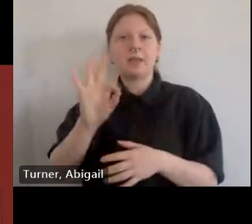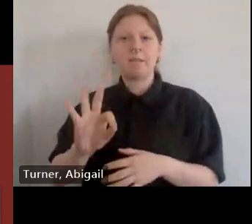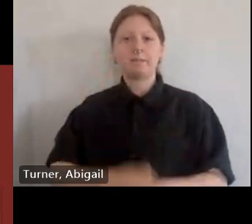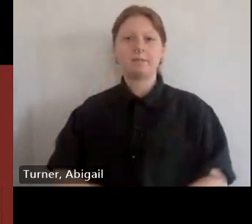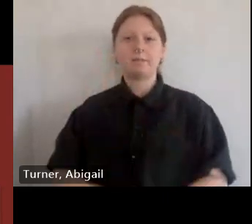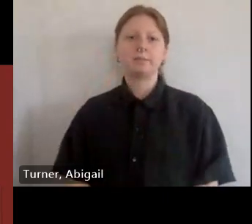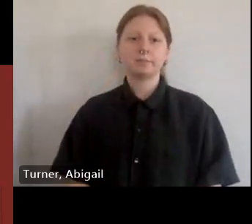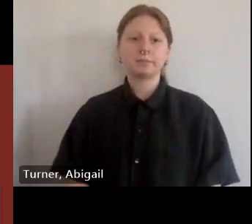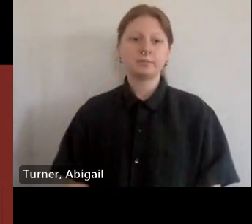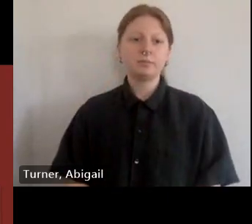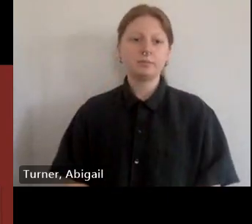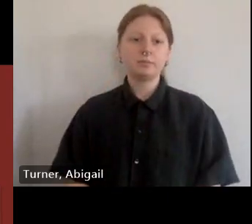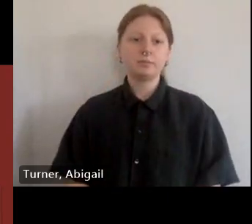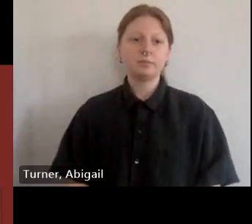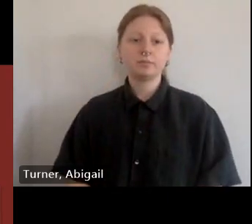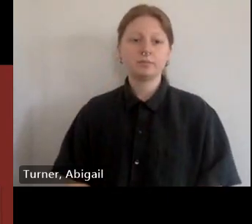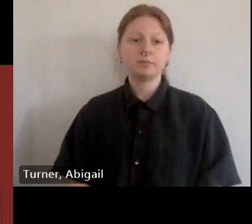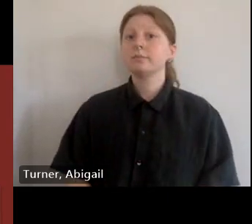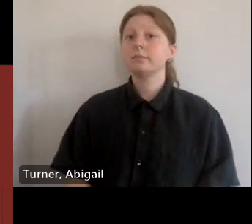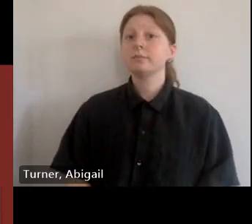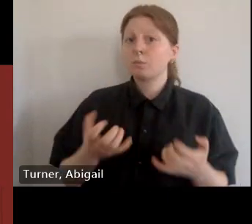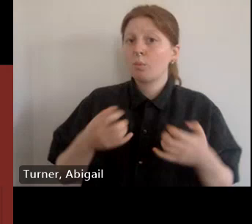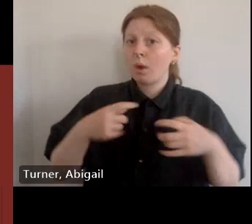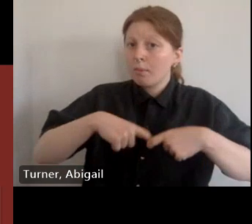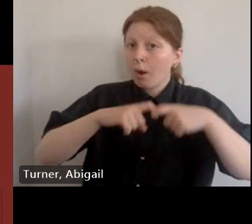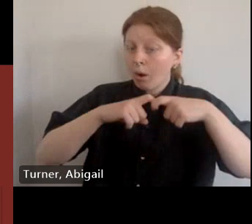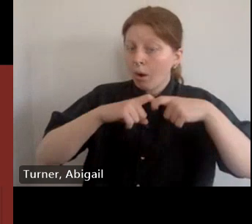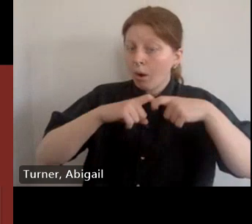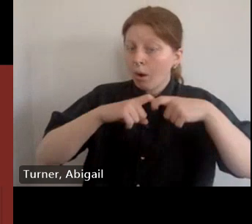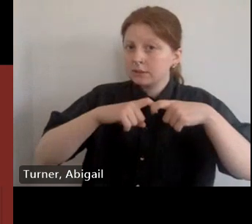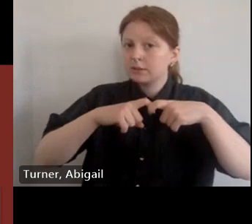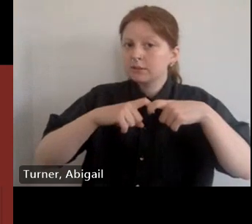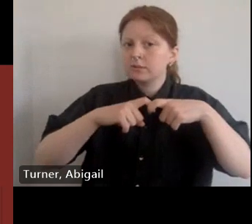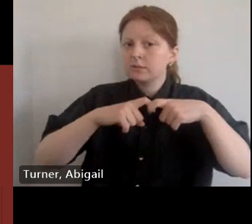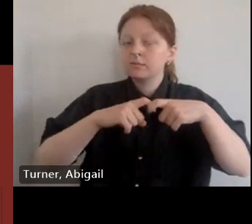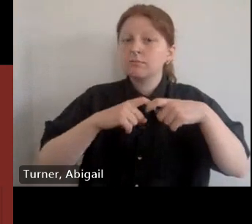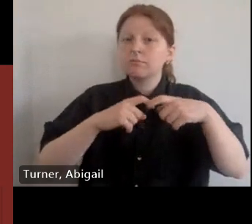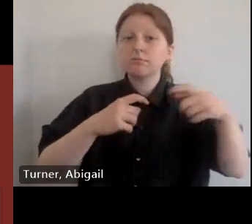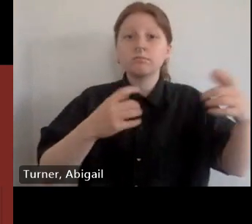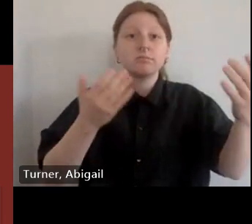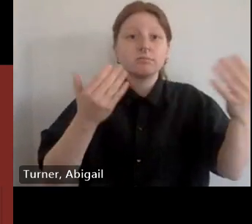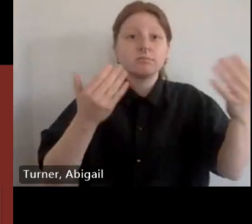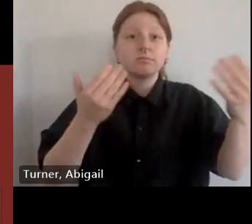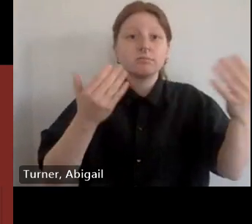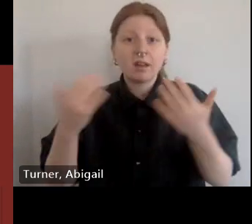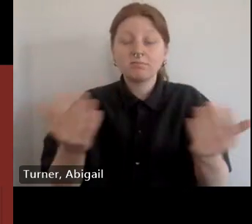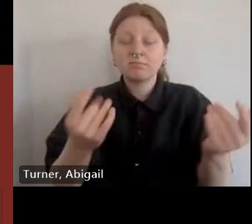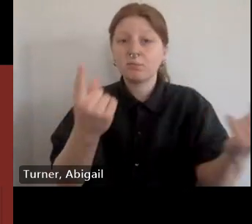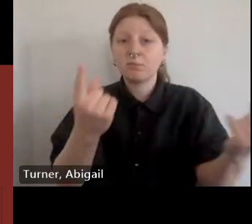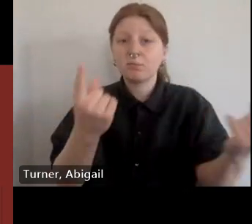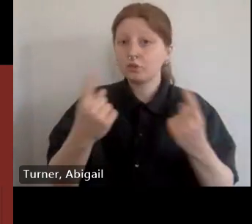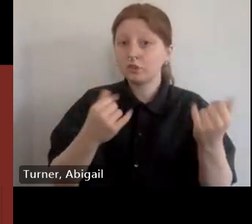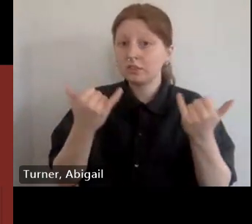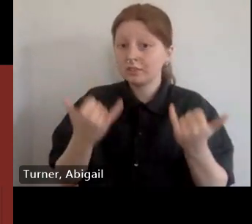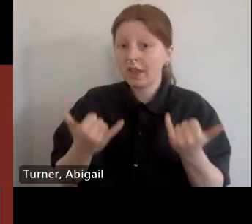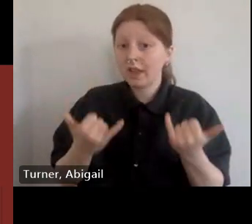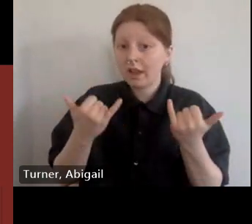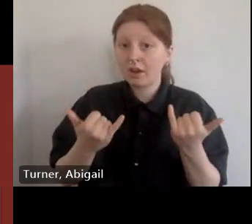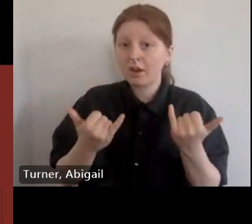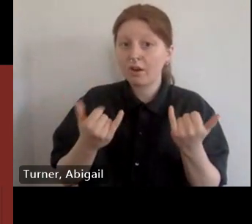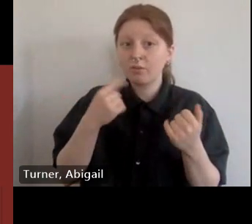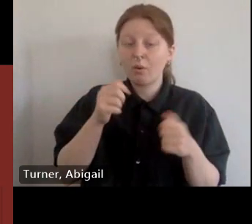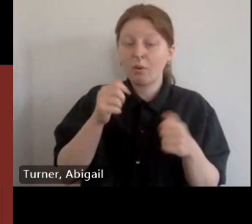So I want to take a pause there to allow for any questions at this moment in regards to all of those things I just